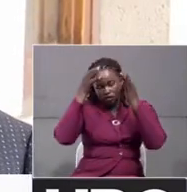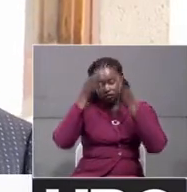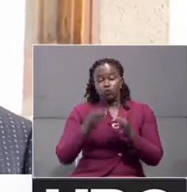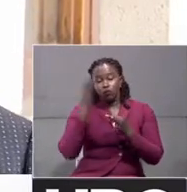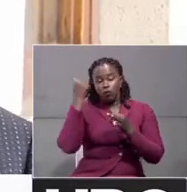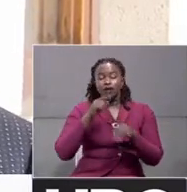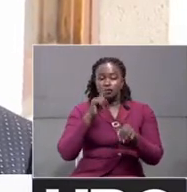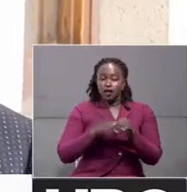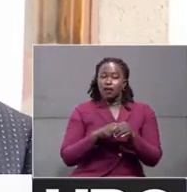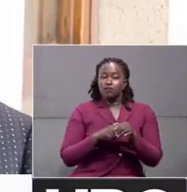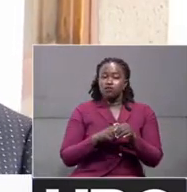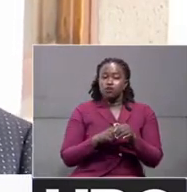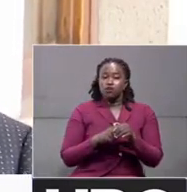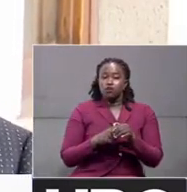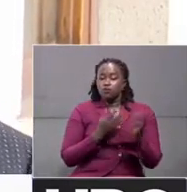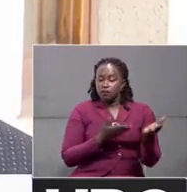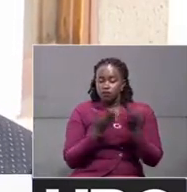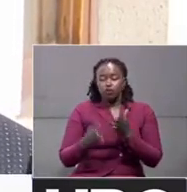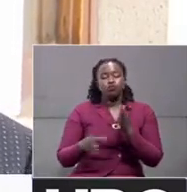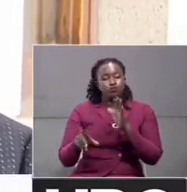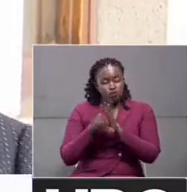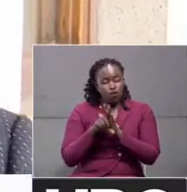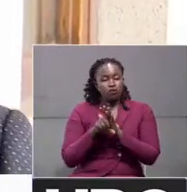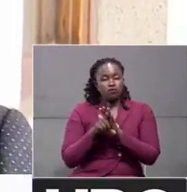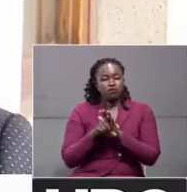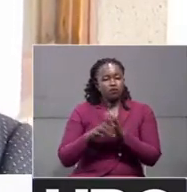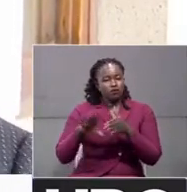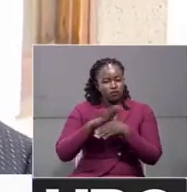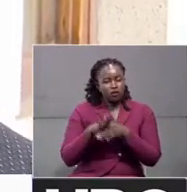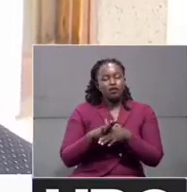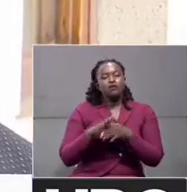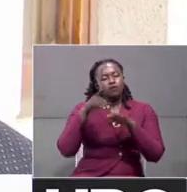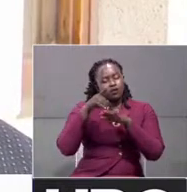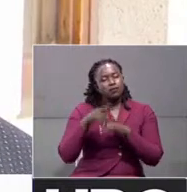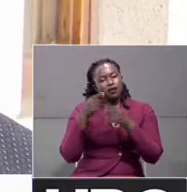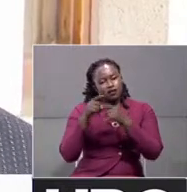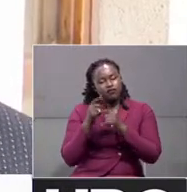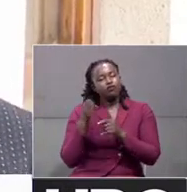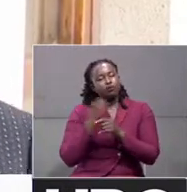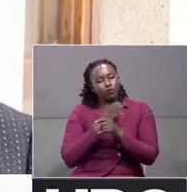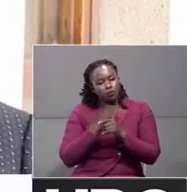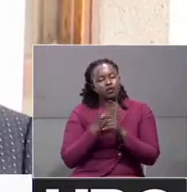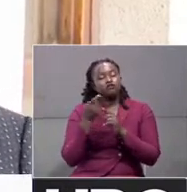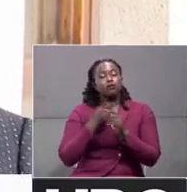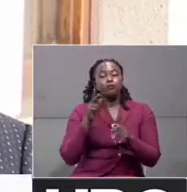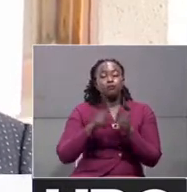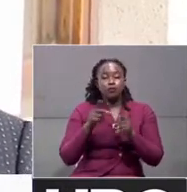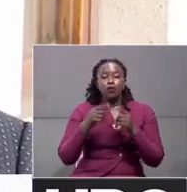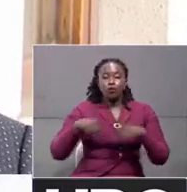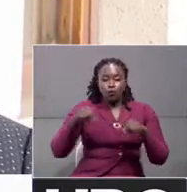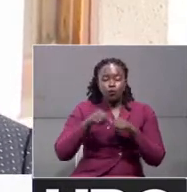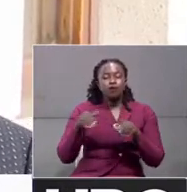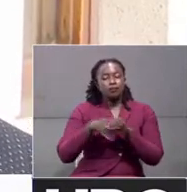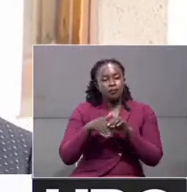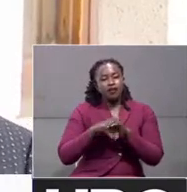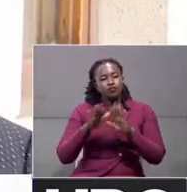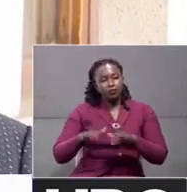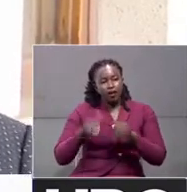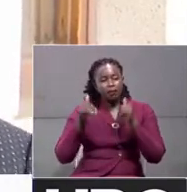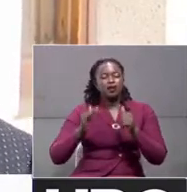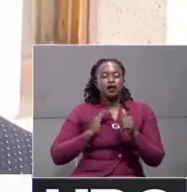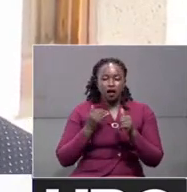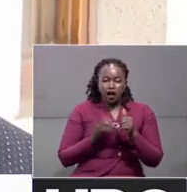Act, it was based on the various complaints that we had gotten from the people, and we as members of parliament, ours